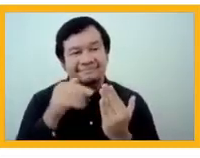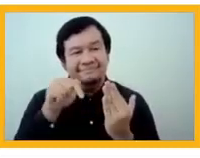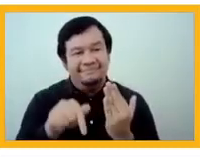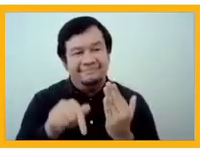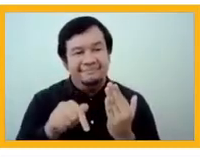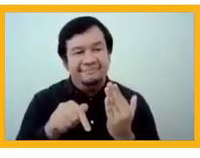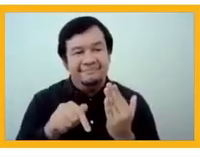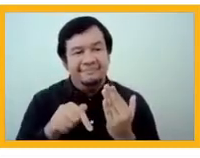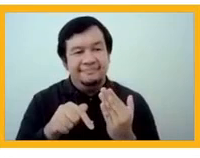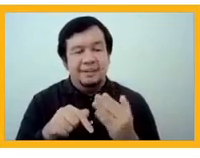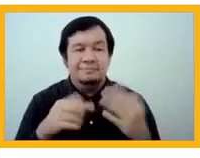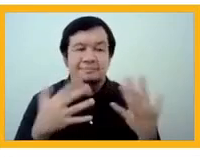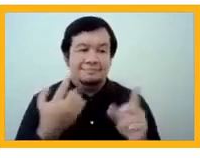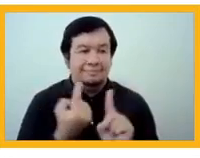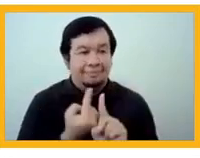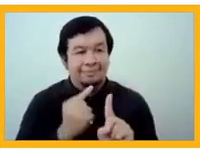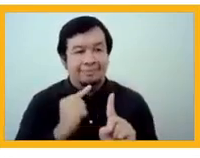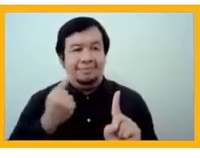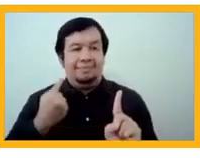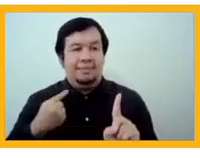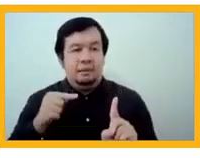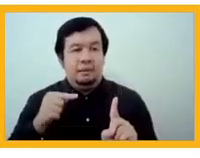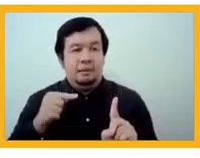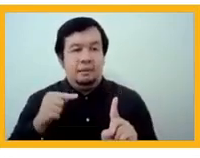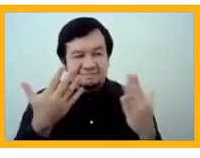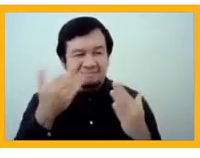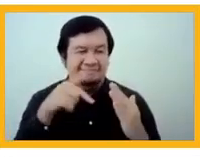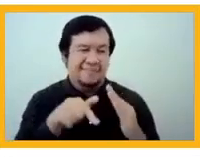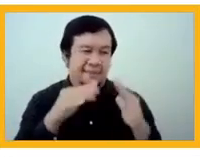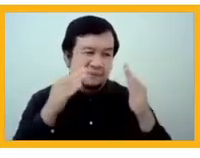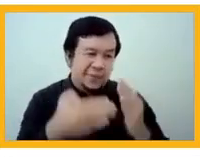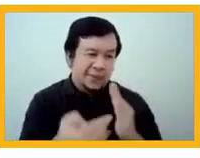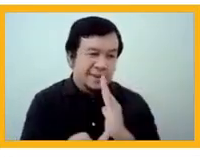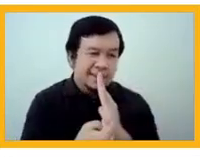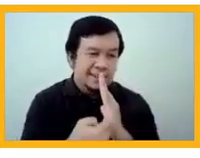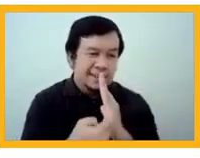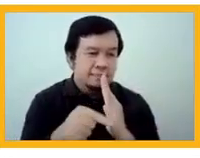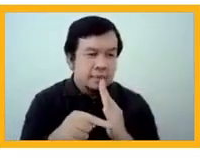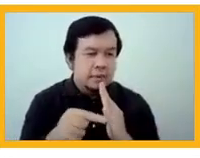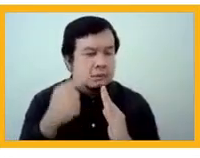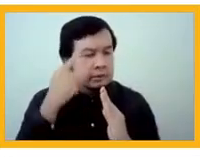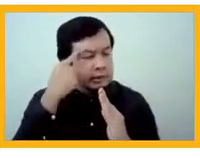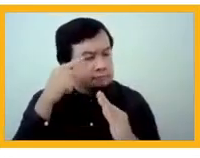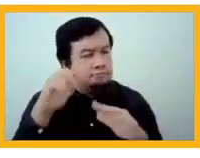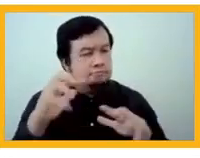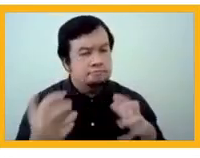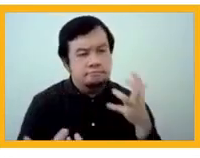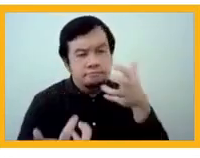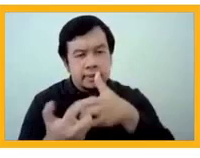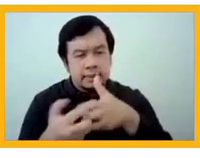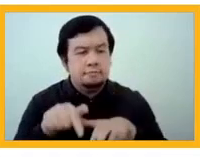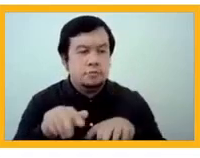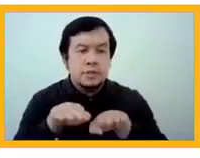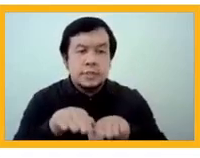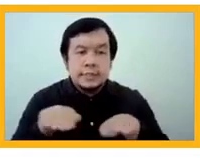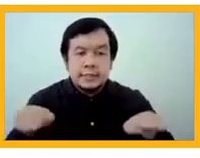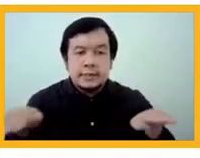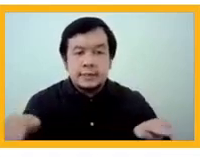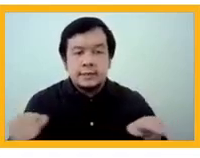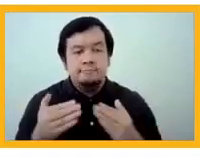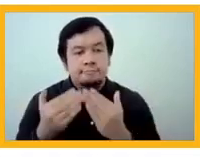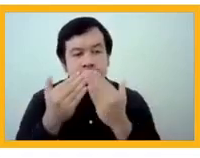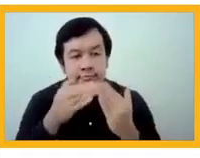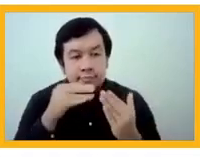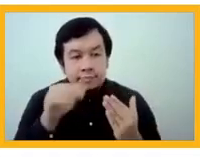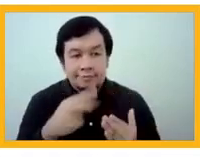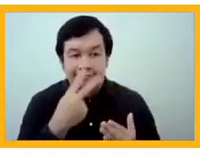technology, provided we use it to suitably customize instruction. And I think, you know, this picture that I'm showing you in a way reflects the fact